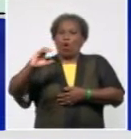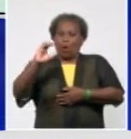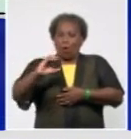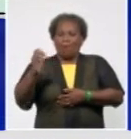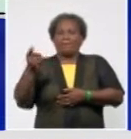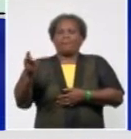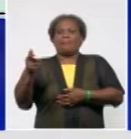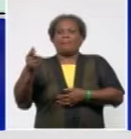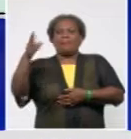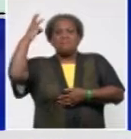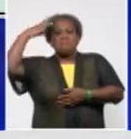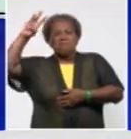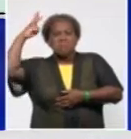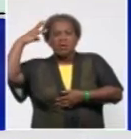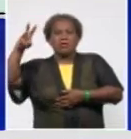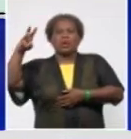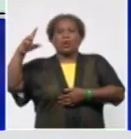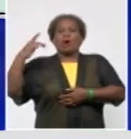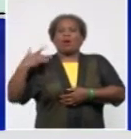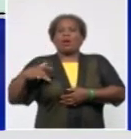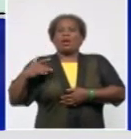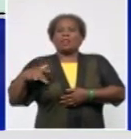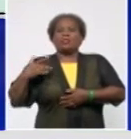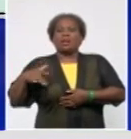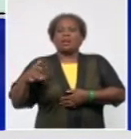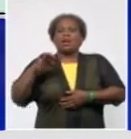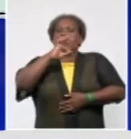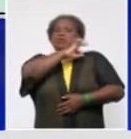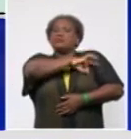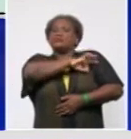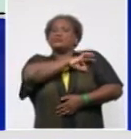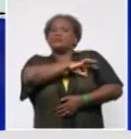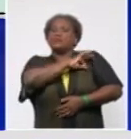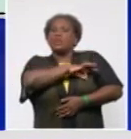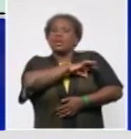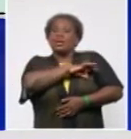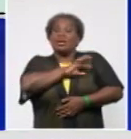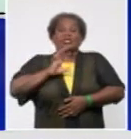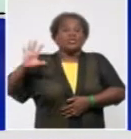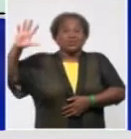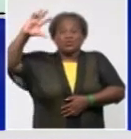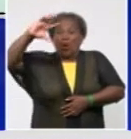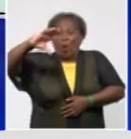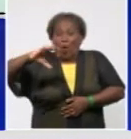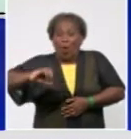of Mexico with 10.65% and Ecuador with